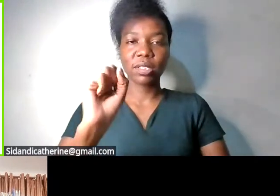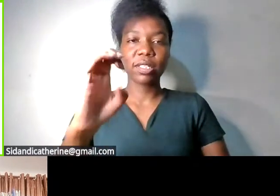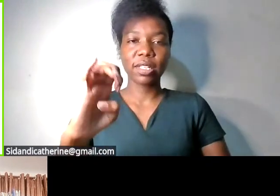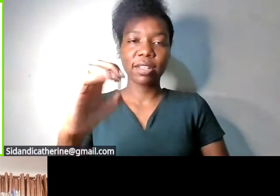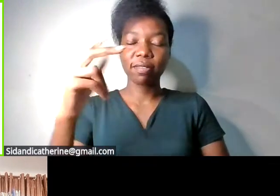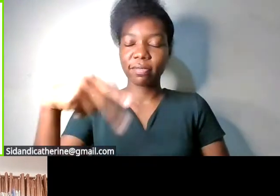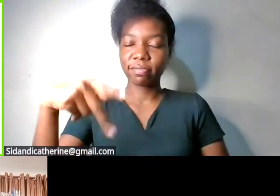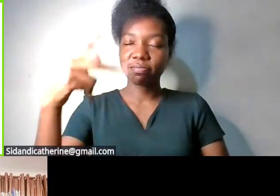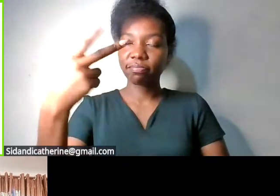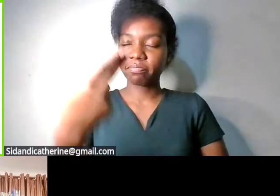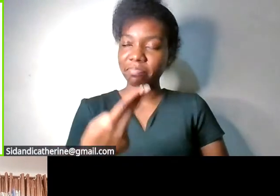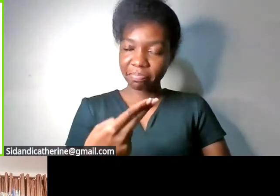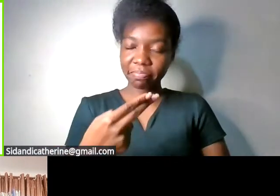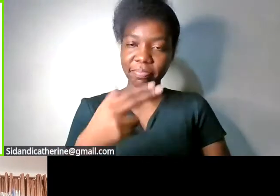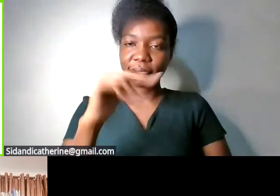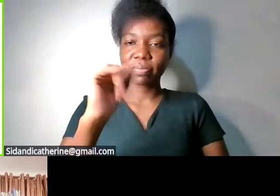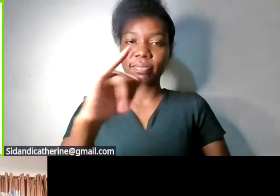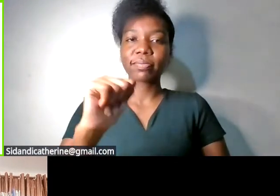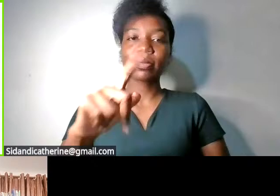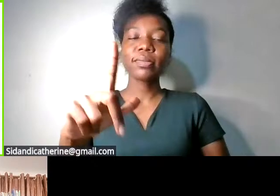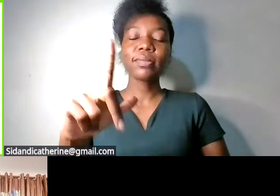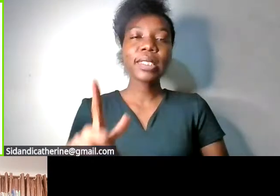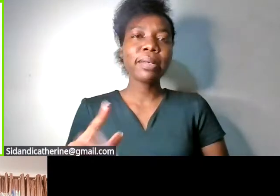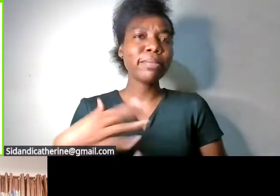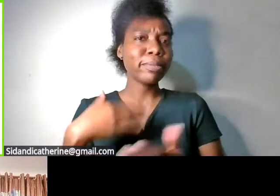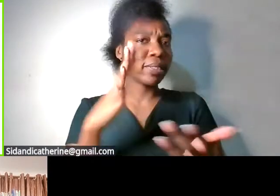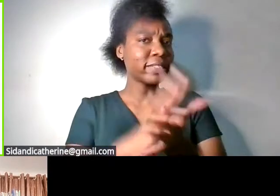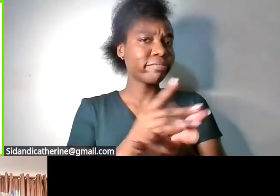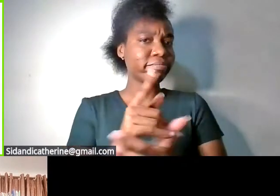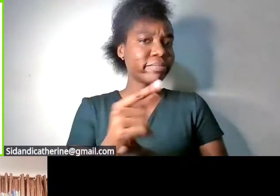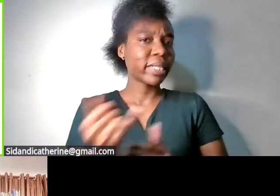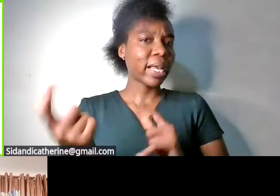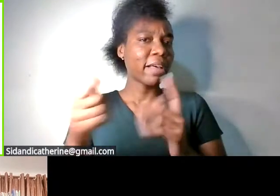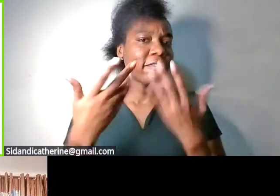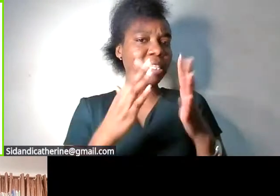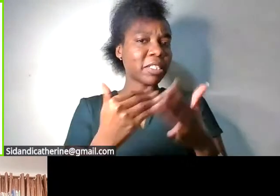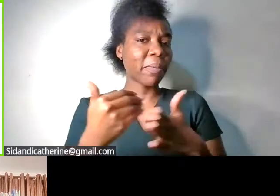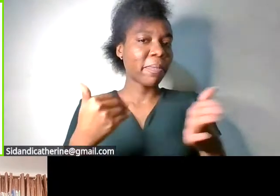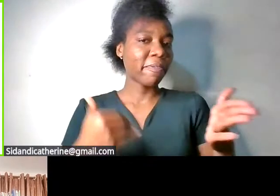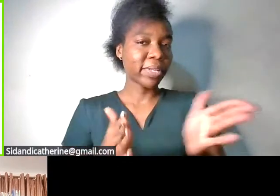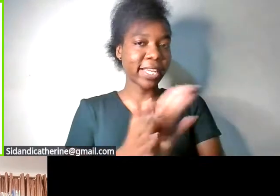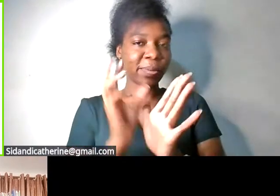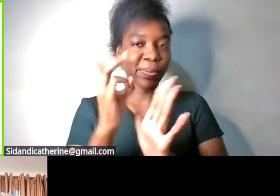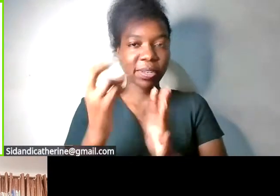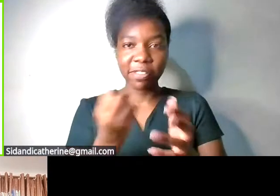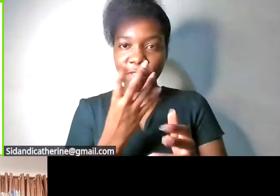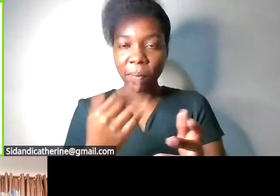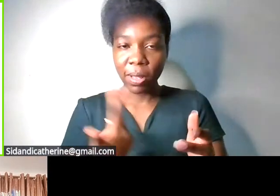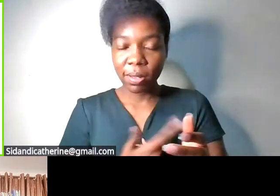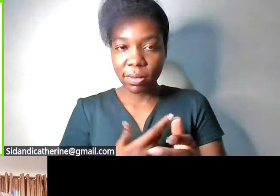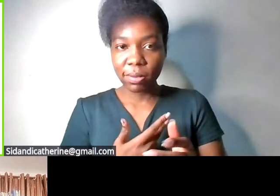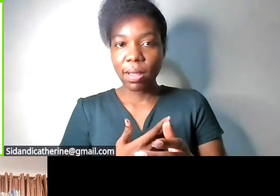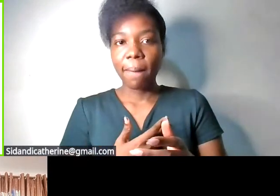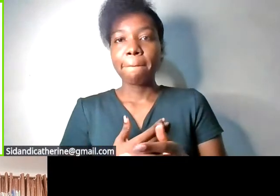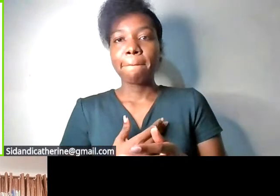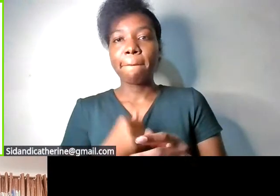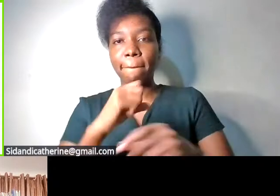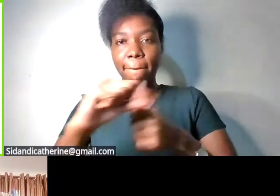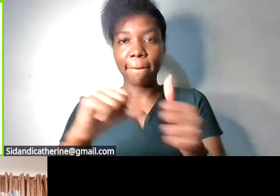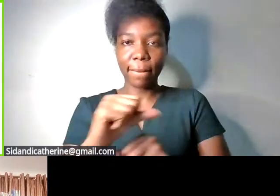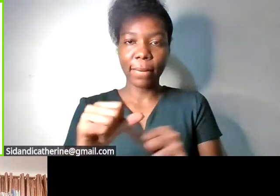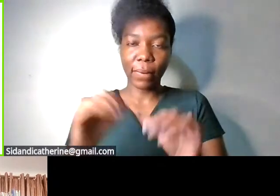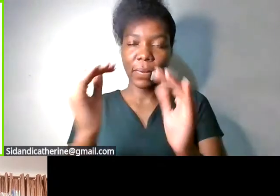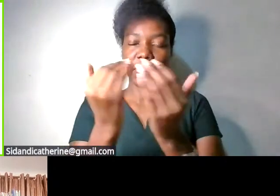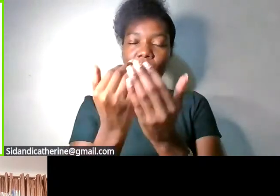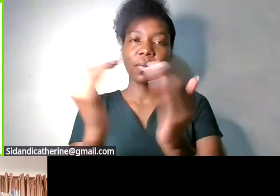this platform. I think he's been here before, and he's going to tell us more on global education. And he's